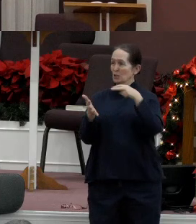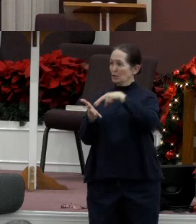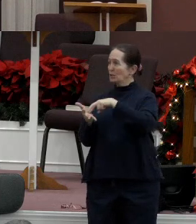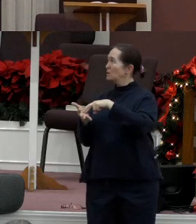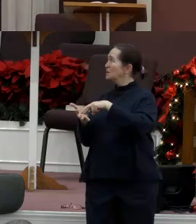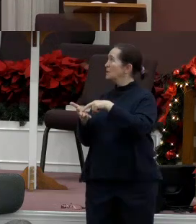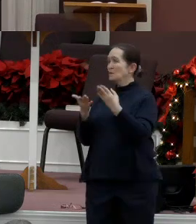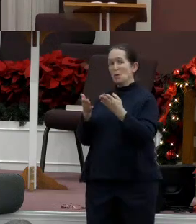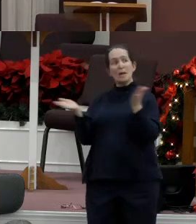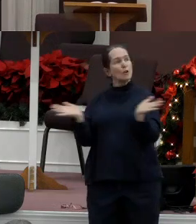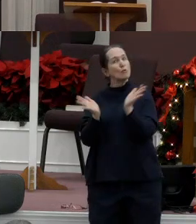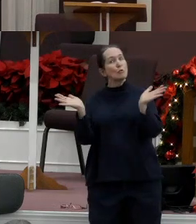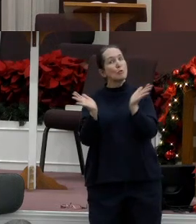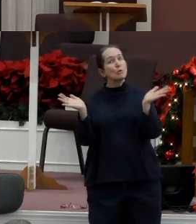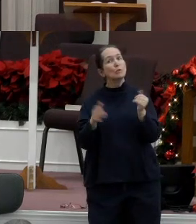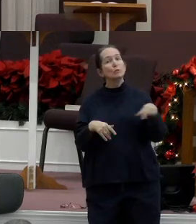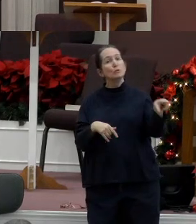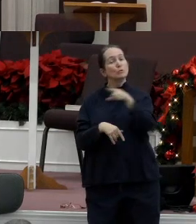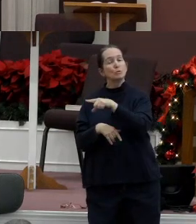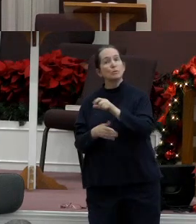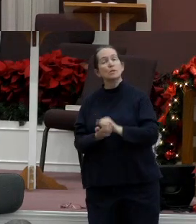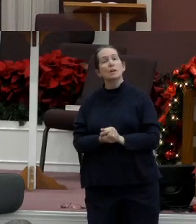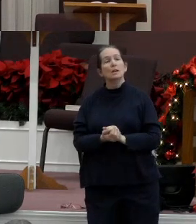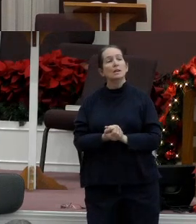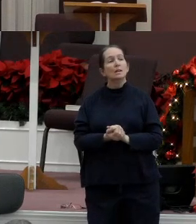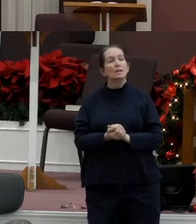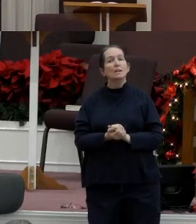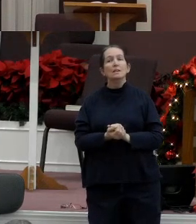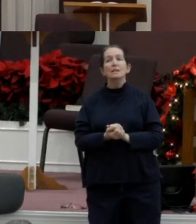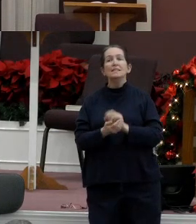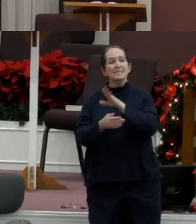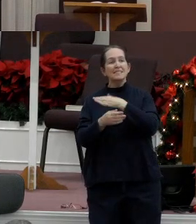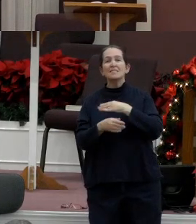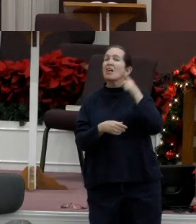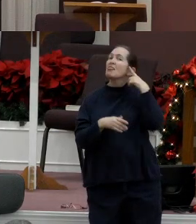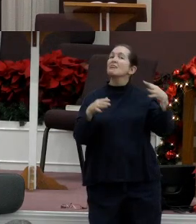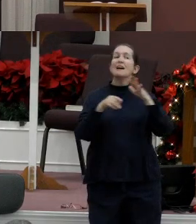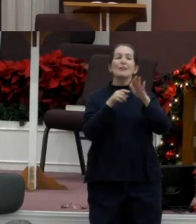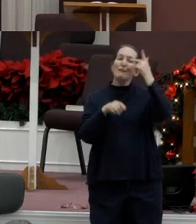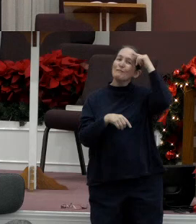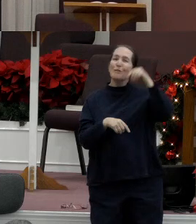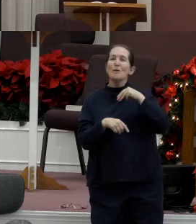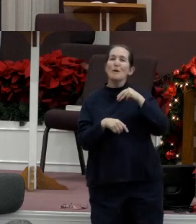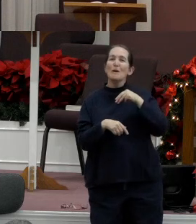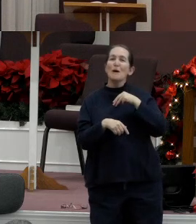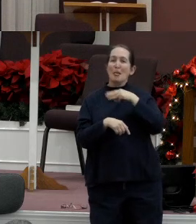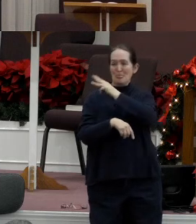and he encouraged you to sing loud enough for the Methodists to hear